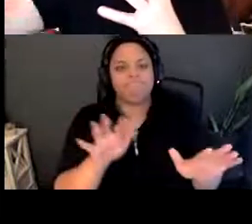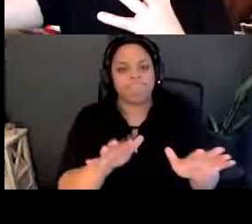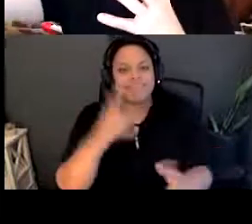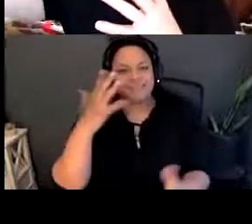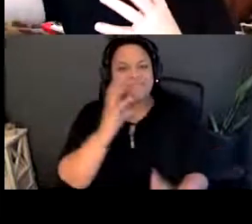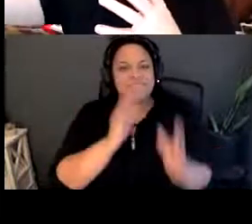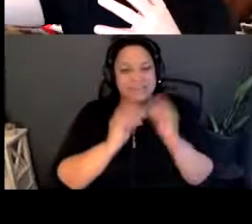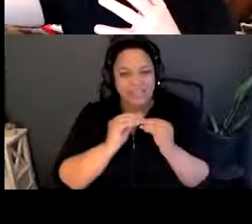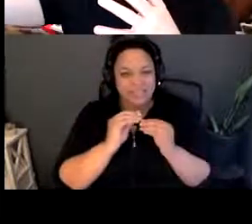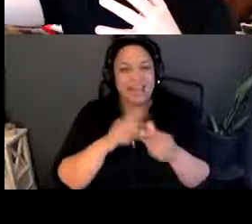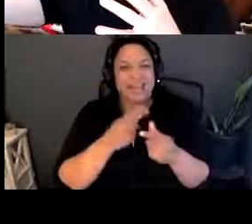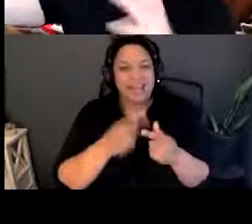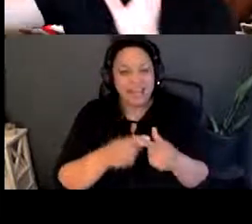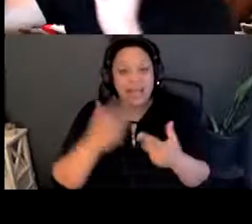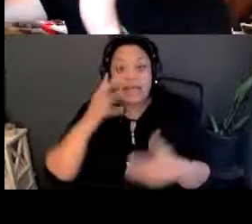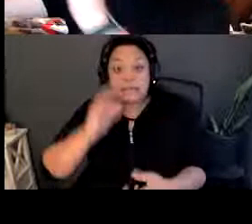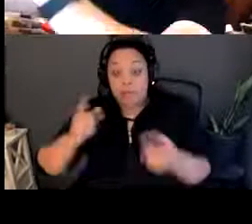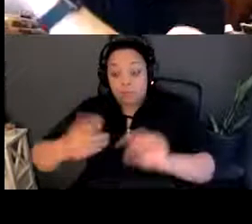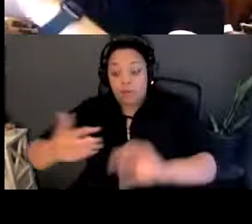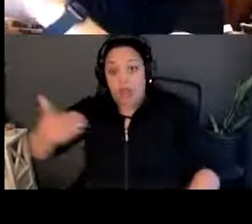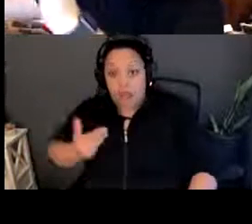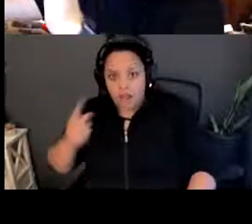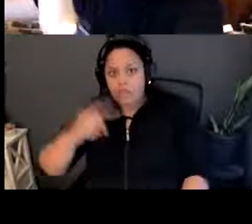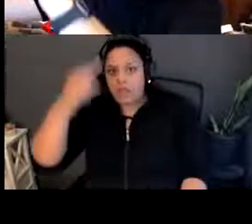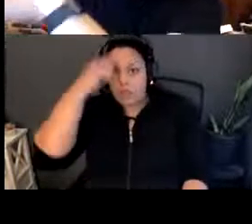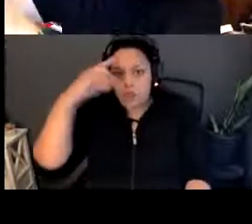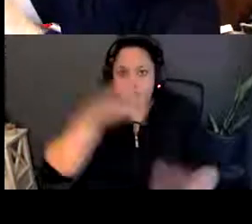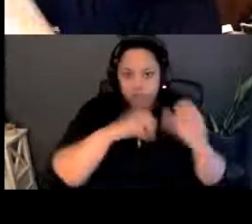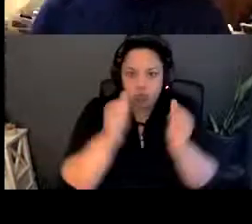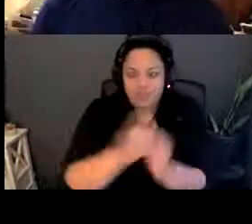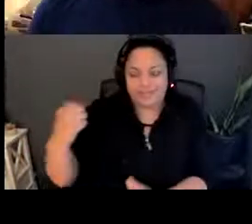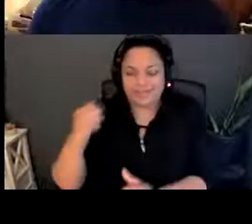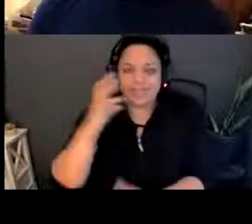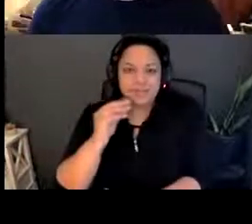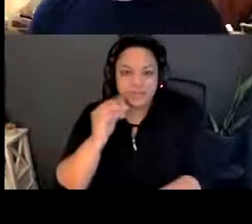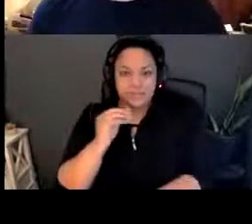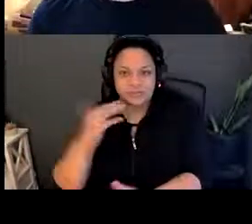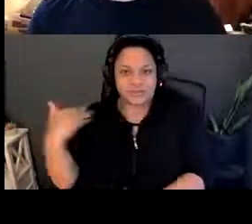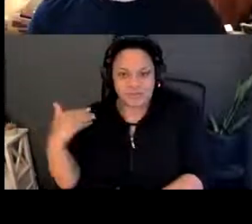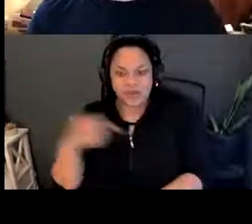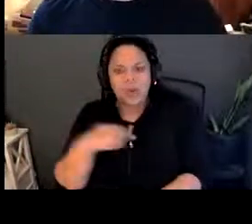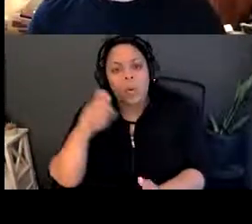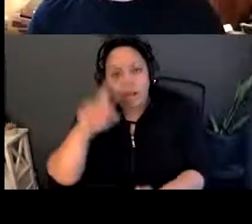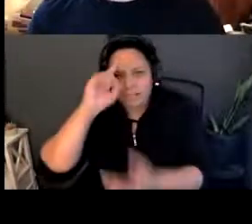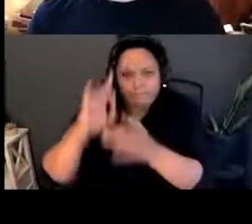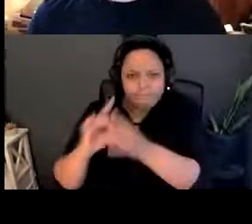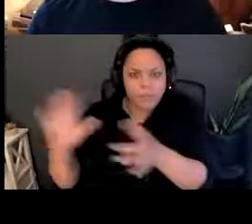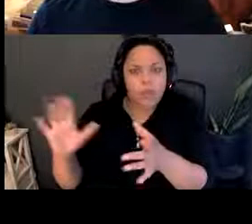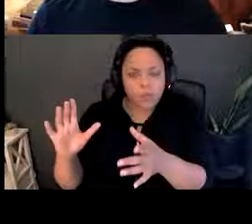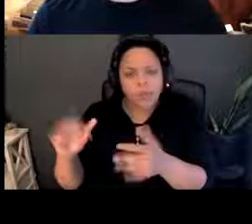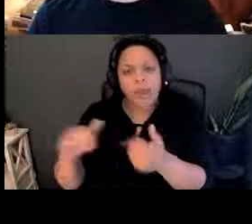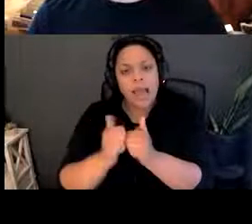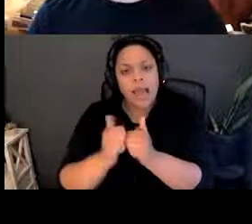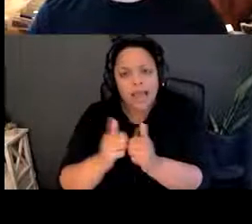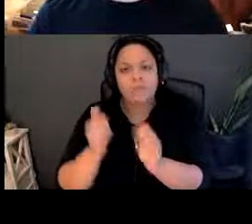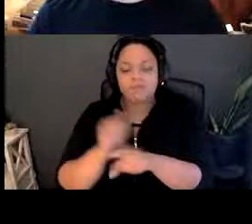and then they make up a thought about that experience. And it's the thoughts that we're trying to get them to let go of. And how do they do that? They practice